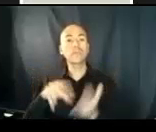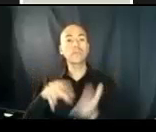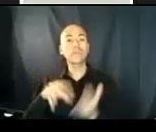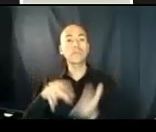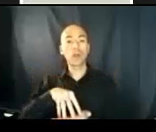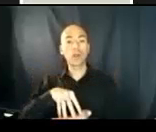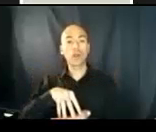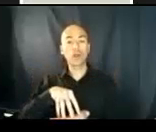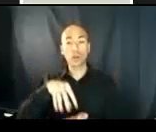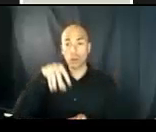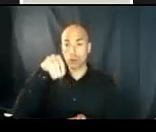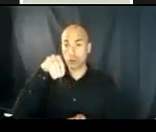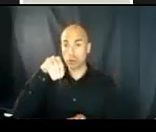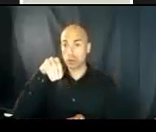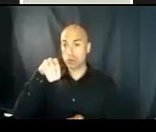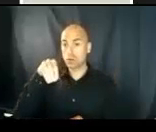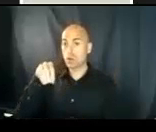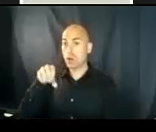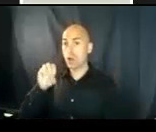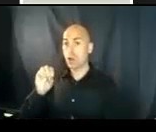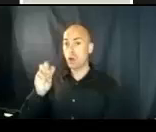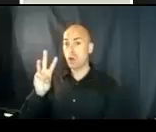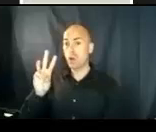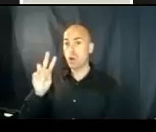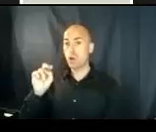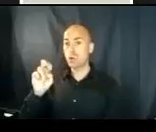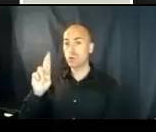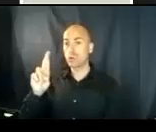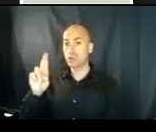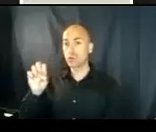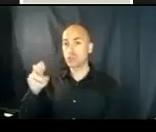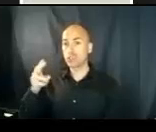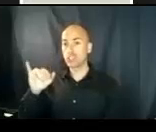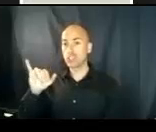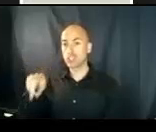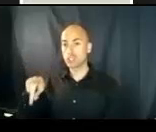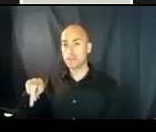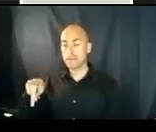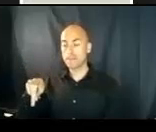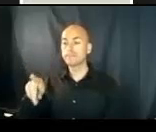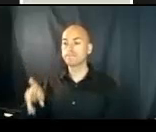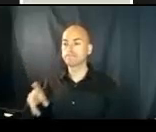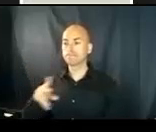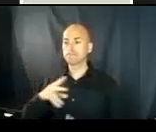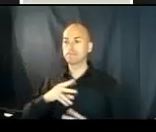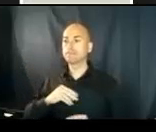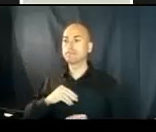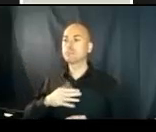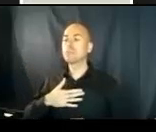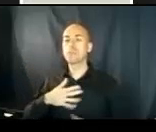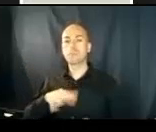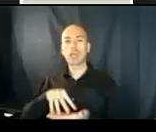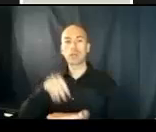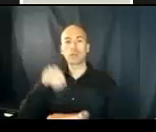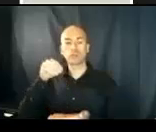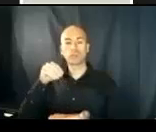the learner ownership. And this is one that it's kind of something that I encourage my